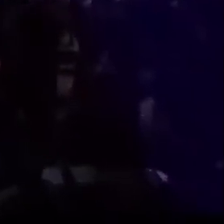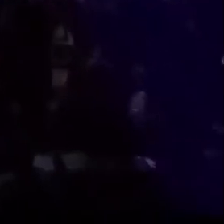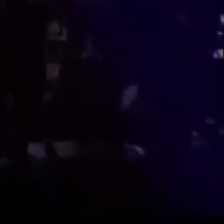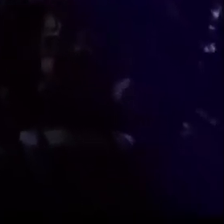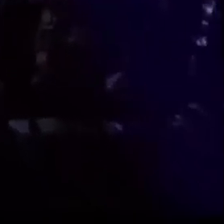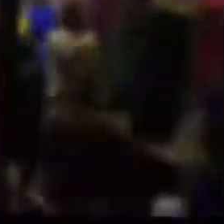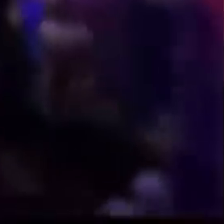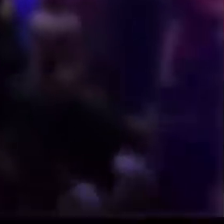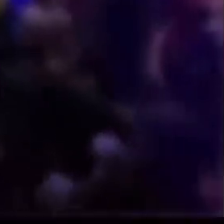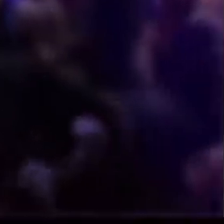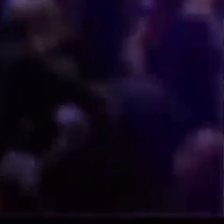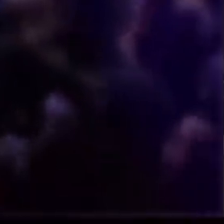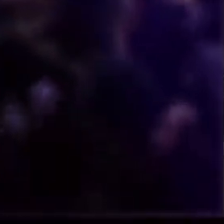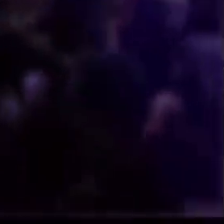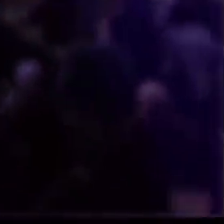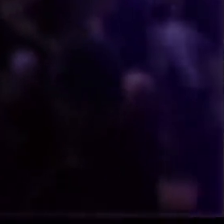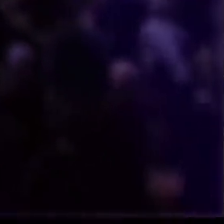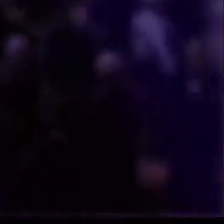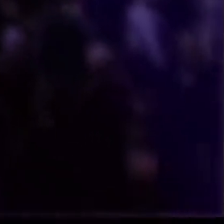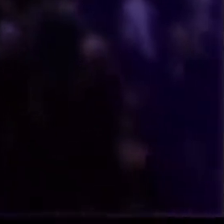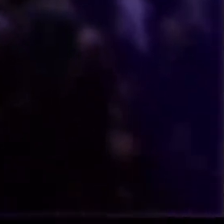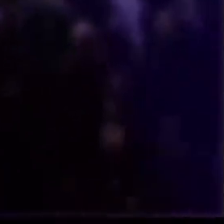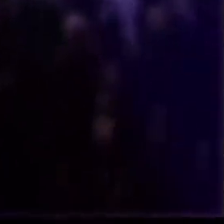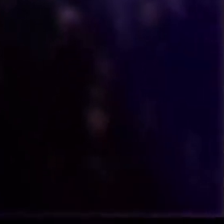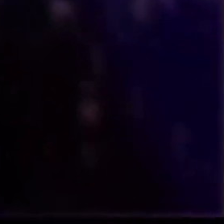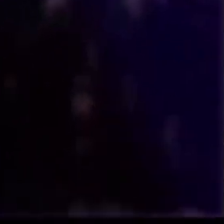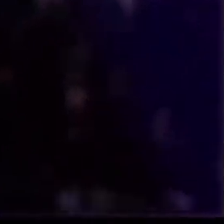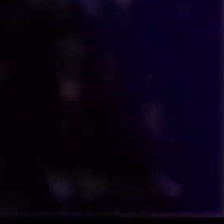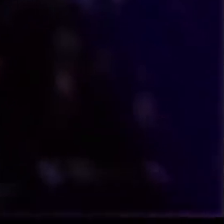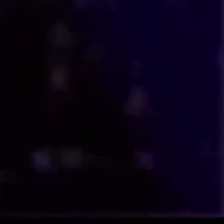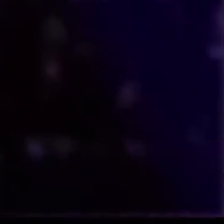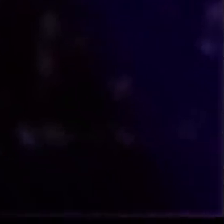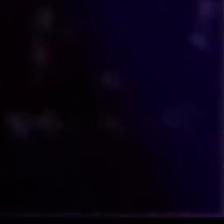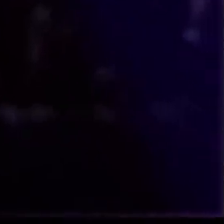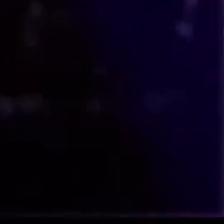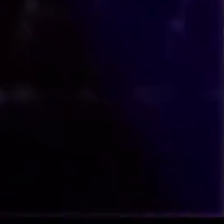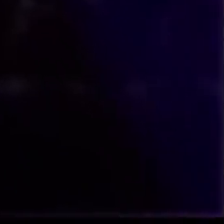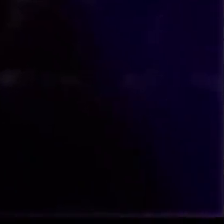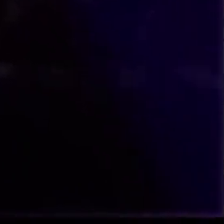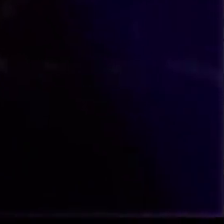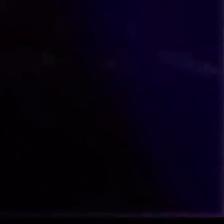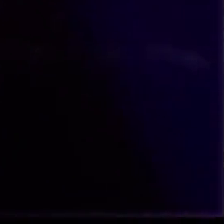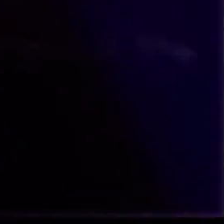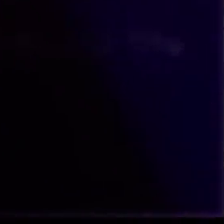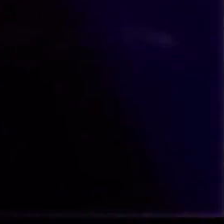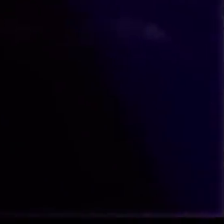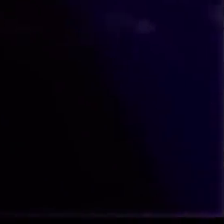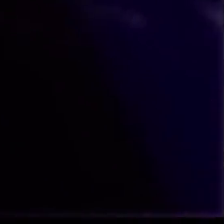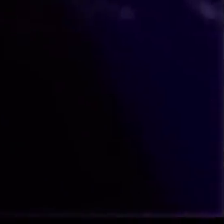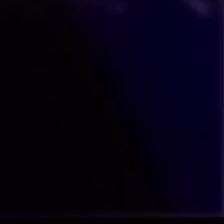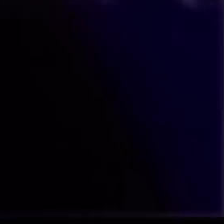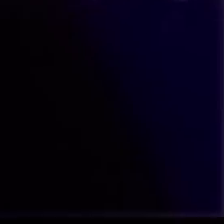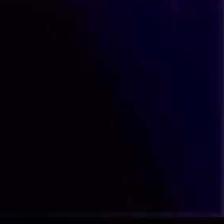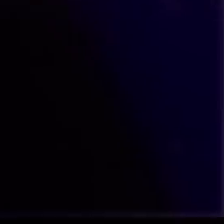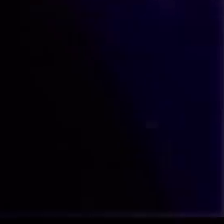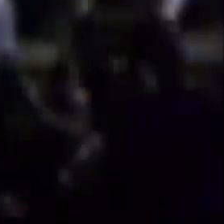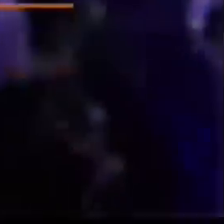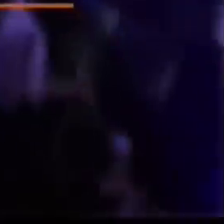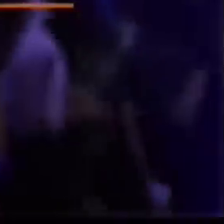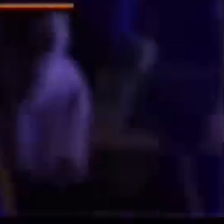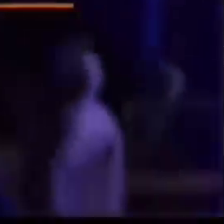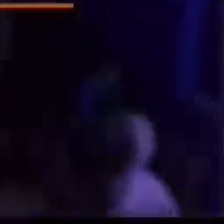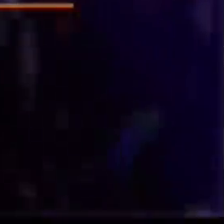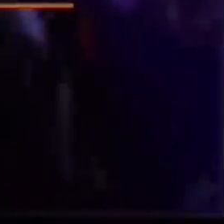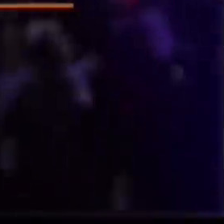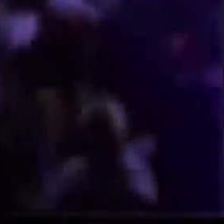marathon prayer. O ma waye lọjọ Wednesday on the 26th, Thursday on the 27th, at the Friday on the 28th, osu keje ta waye gangan.